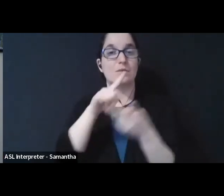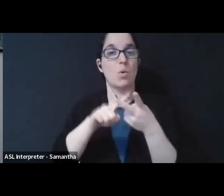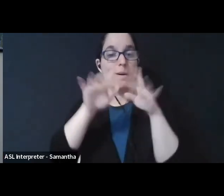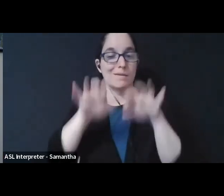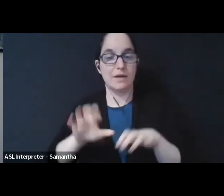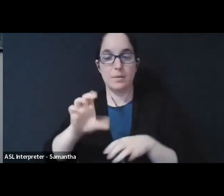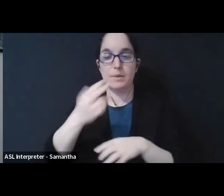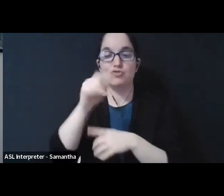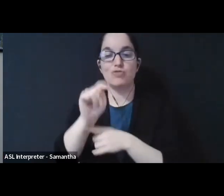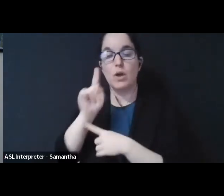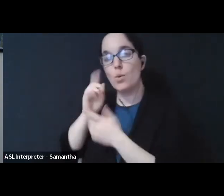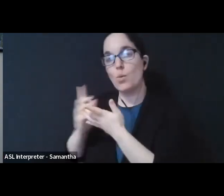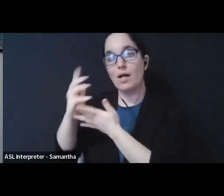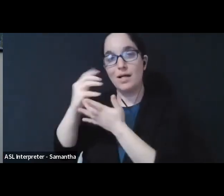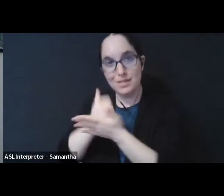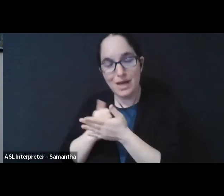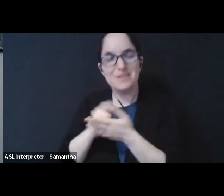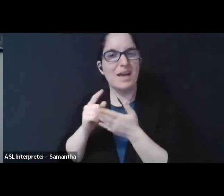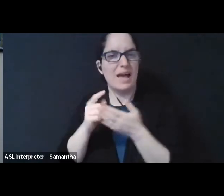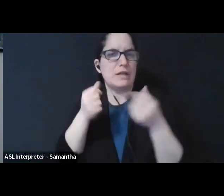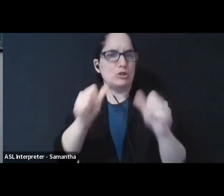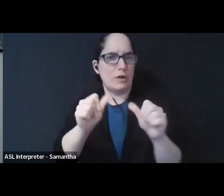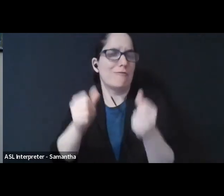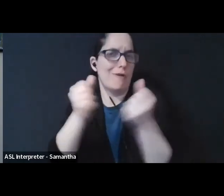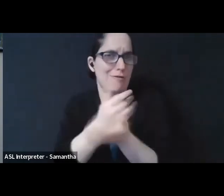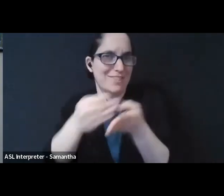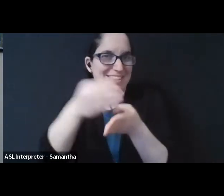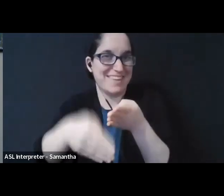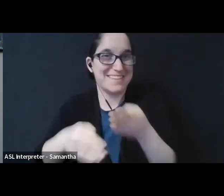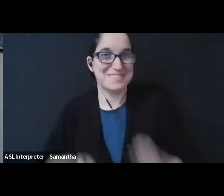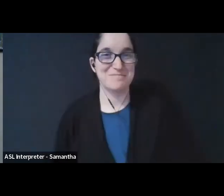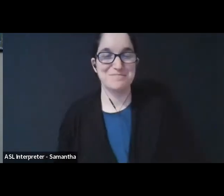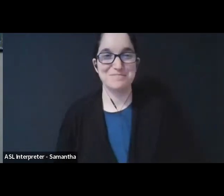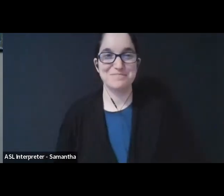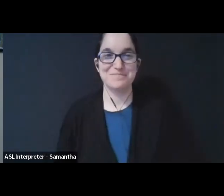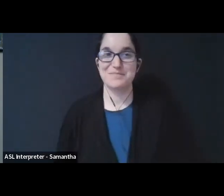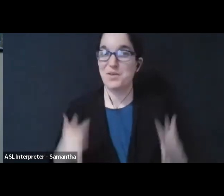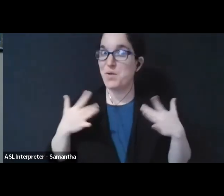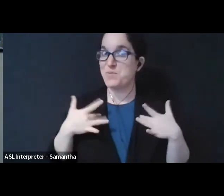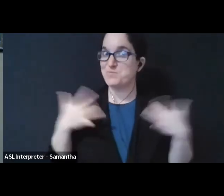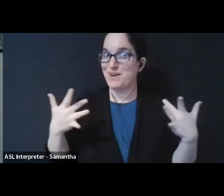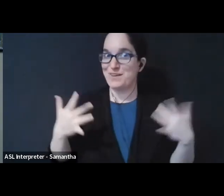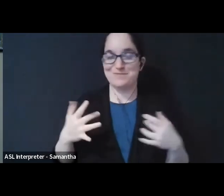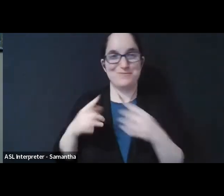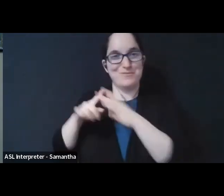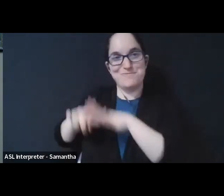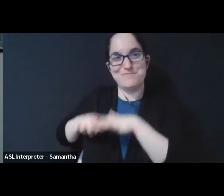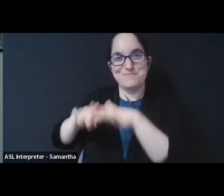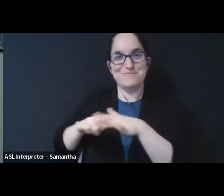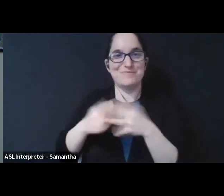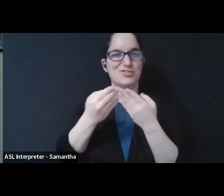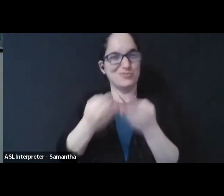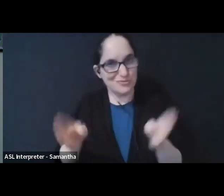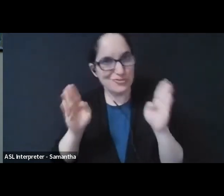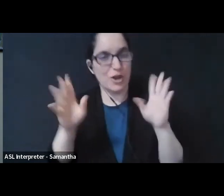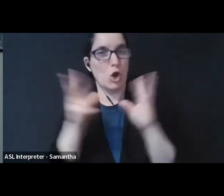be collecting them and we will make time for all of them at the end. We are thrilled for this first part of this broader series, which